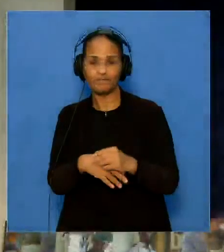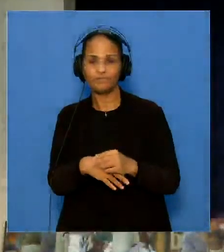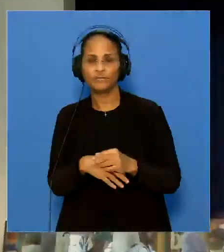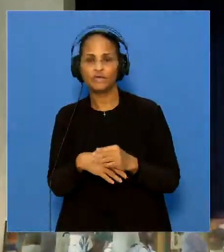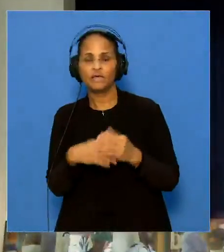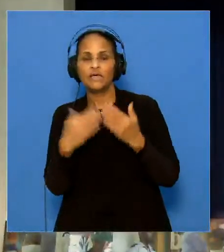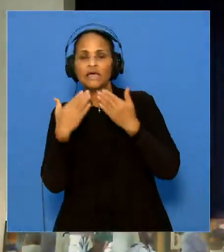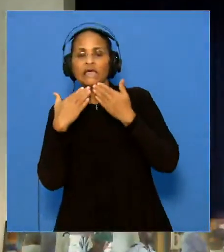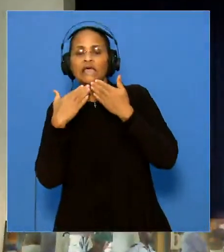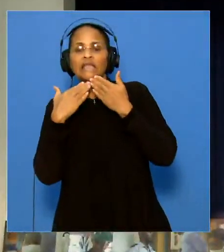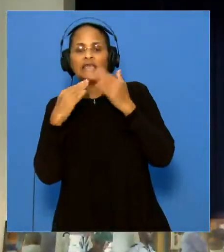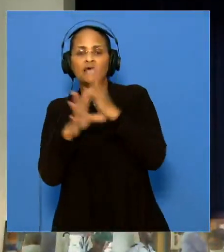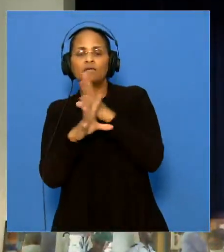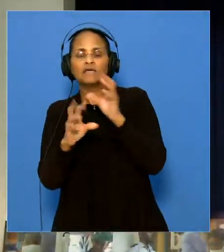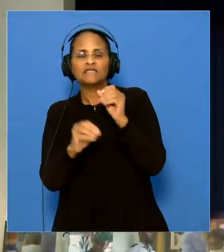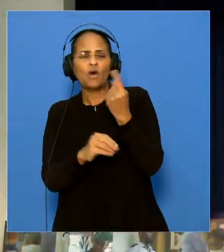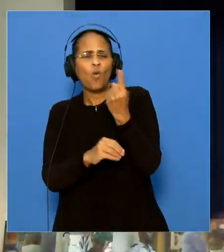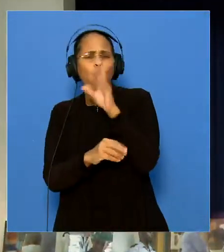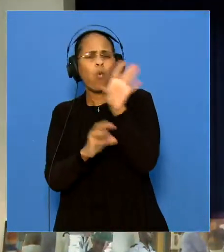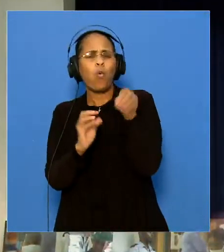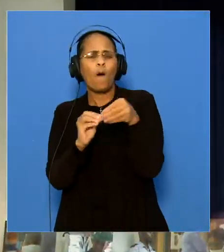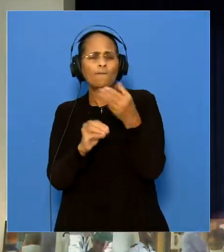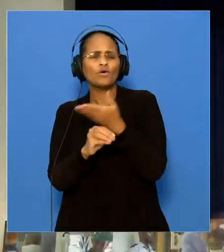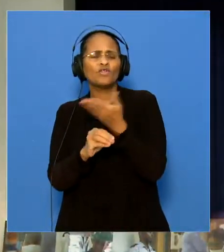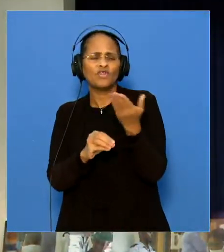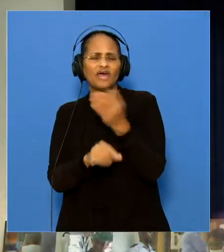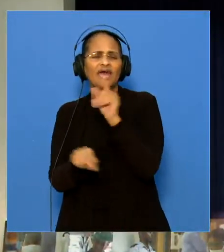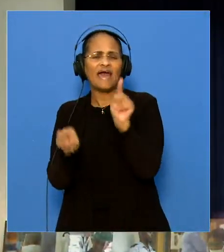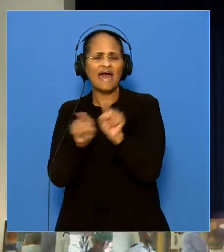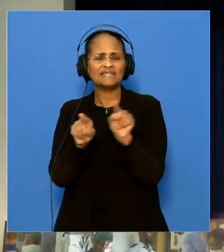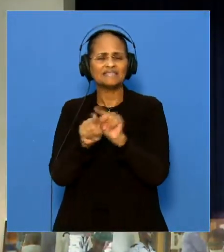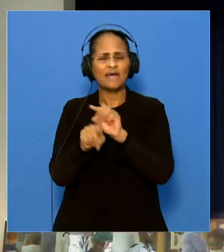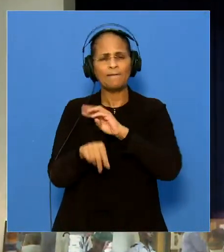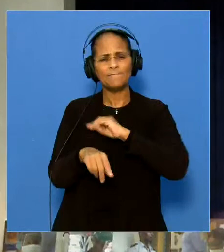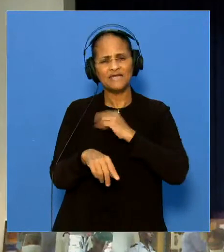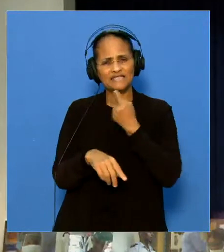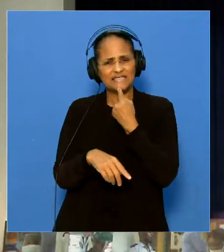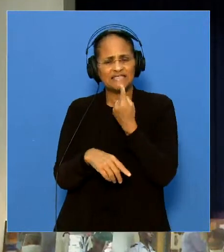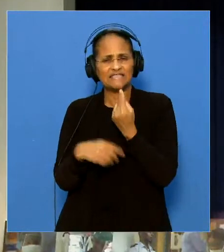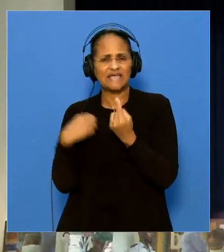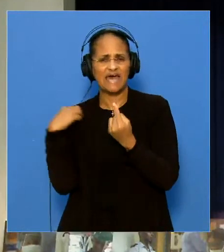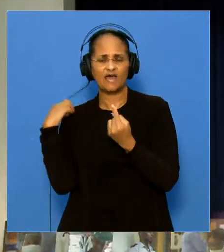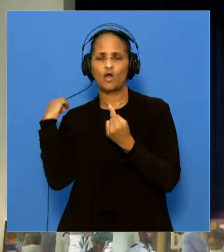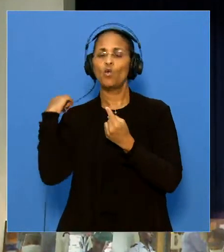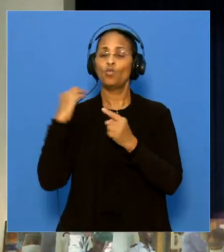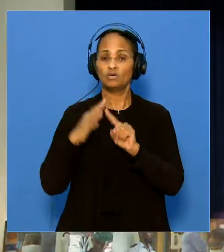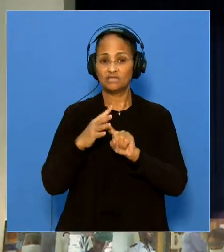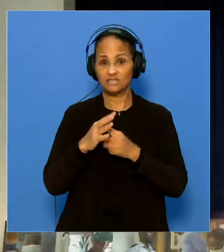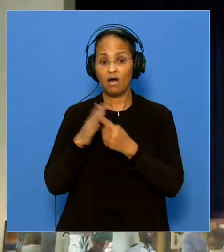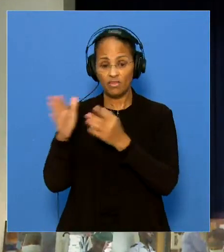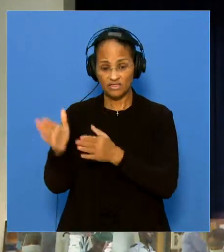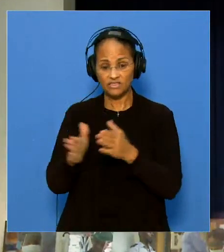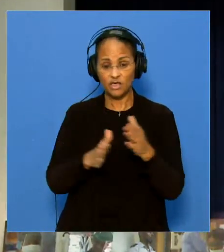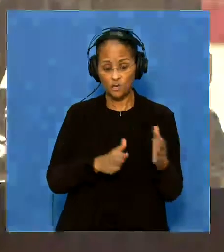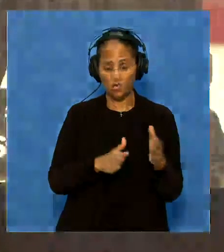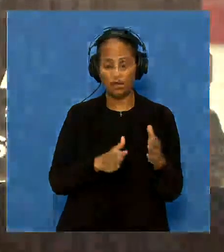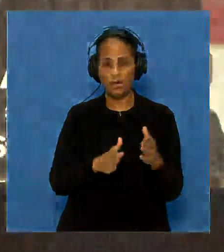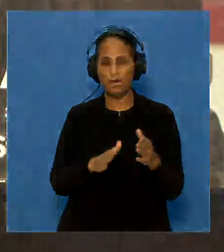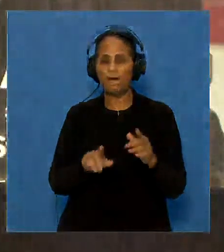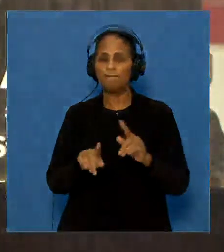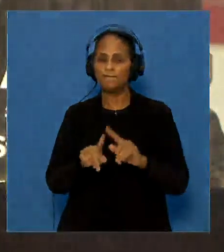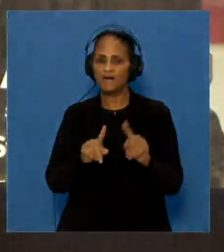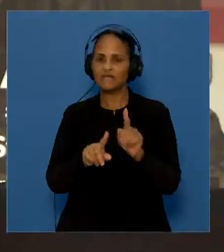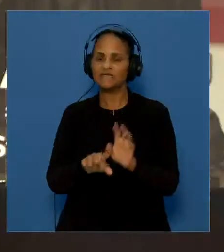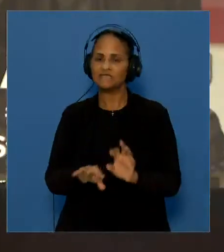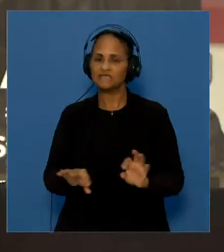Thank you. Just one thing, Ms. Palacio, certainly as the minister had indicated, that we will commence the nanopore sequencing that will take place. But I think it's also important to